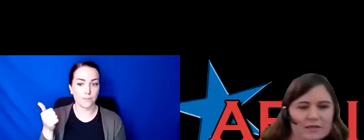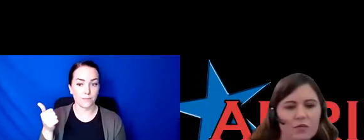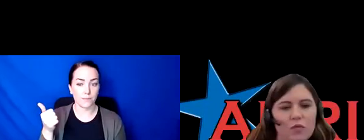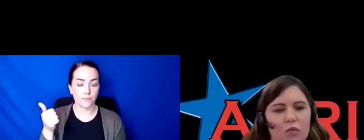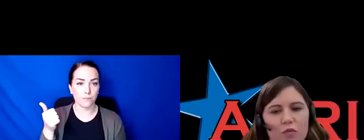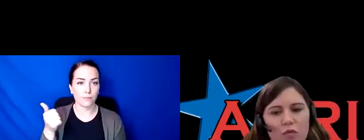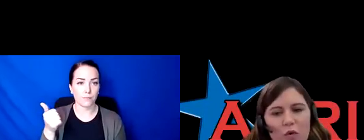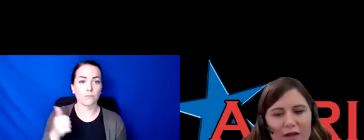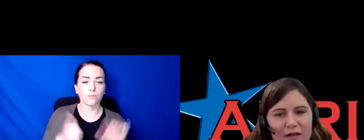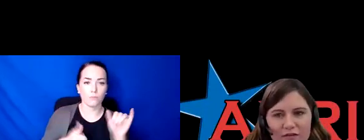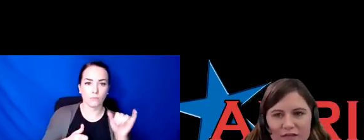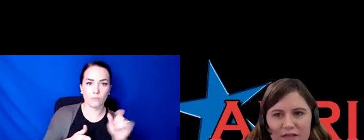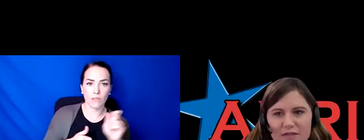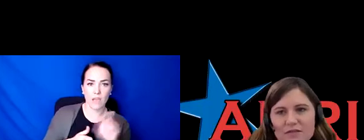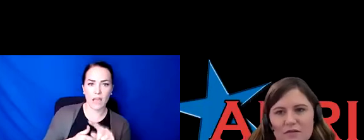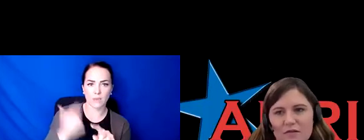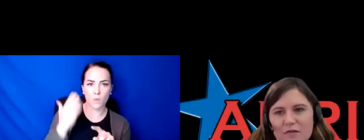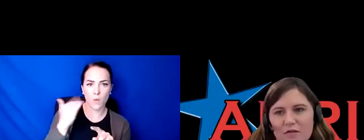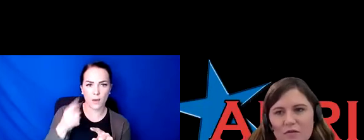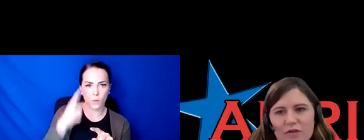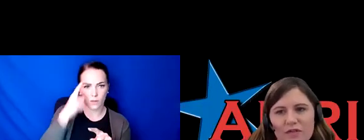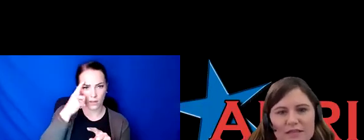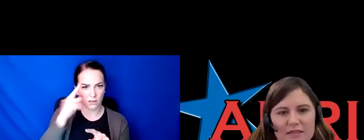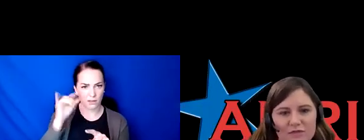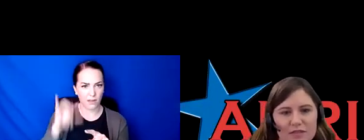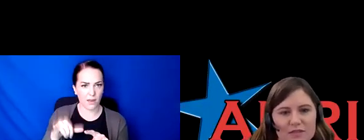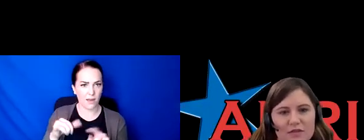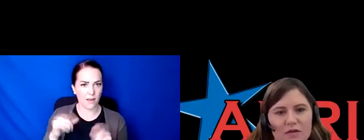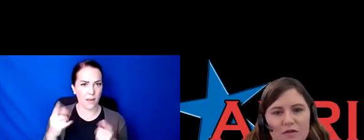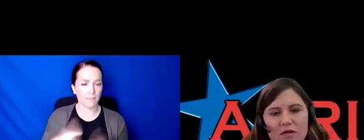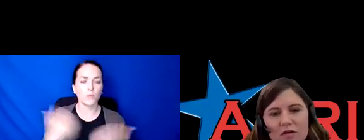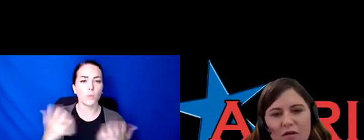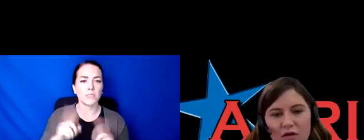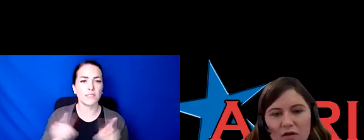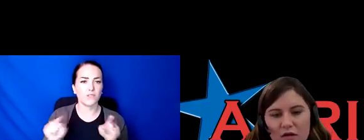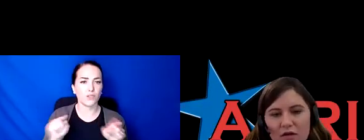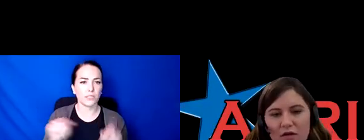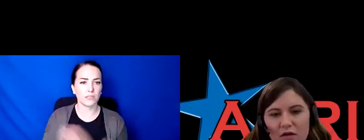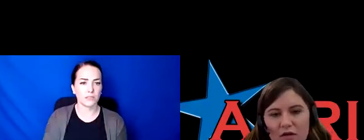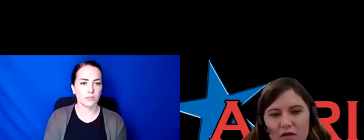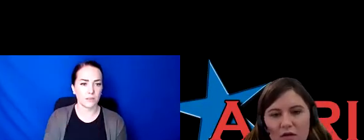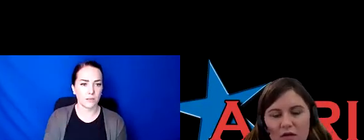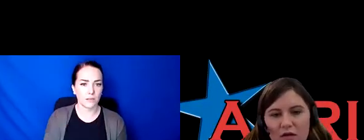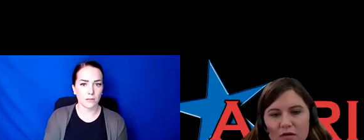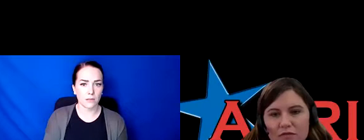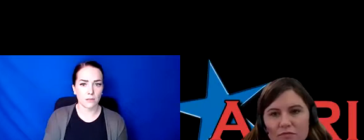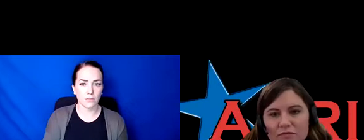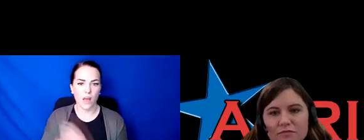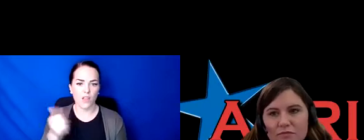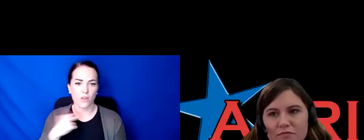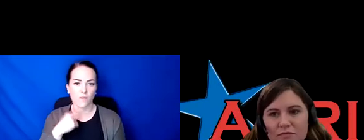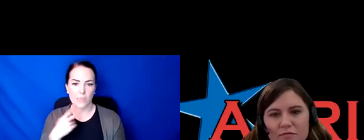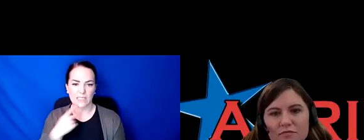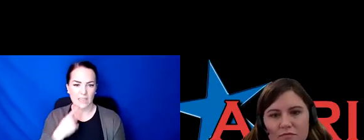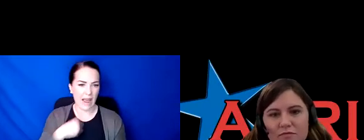Can I ask, why do y'all think that is? What do you think is the difference? I personally don't think it's talked about